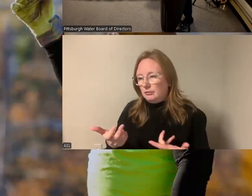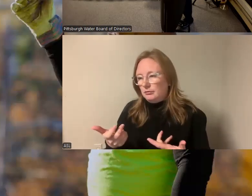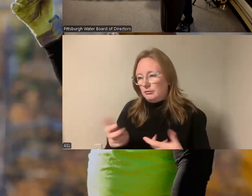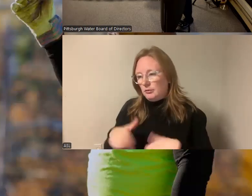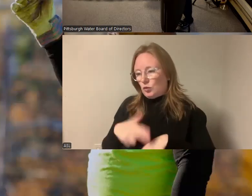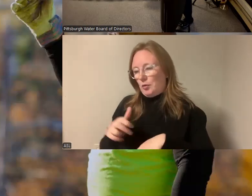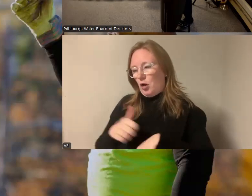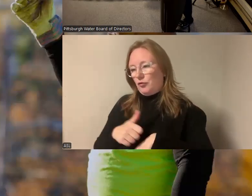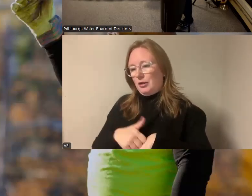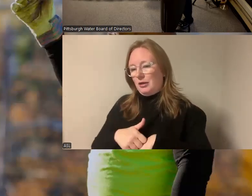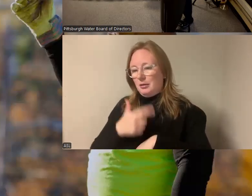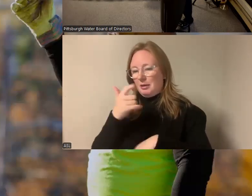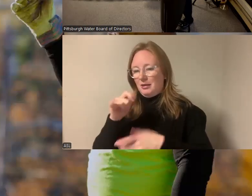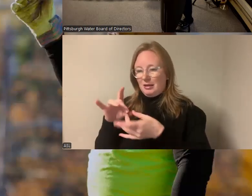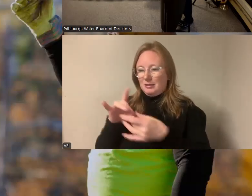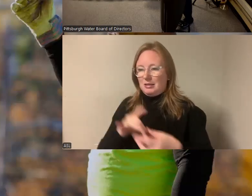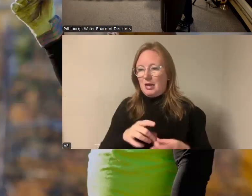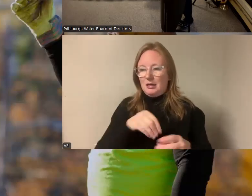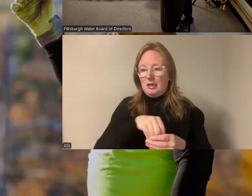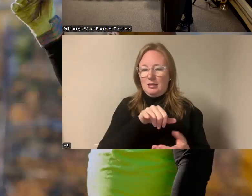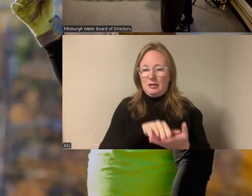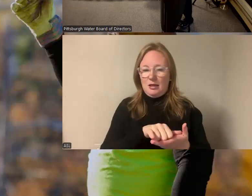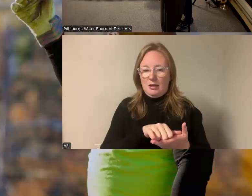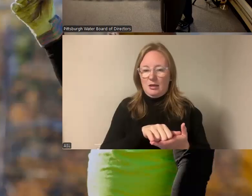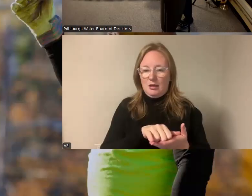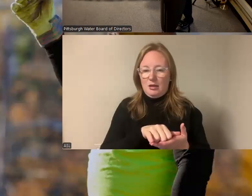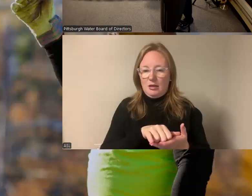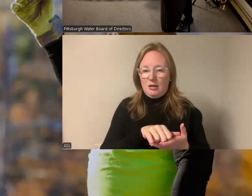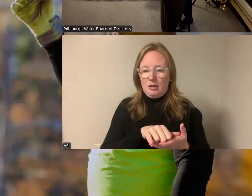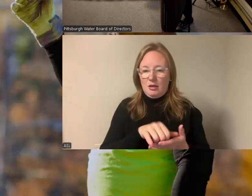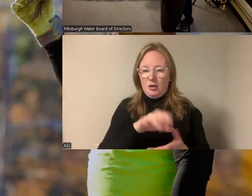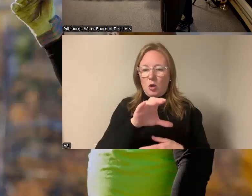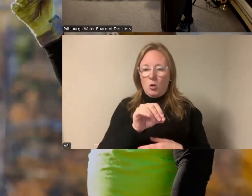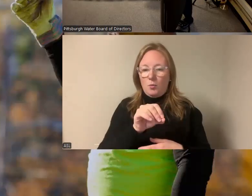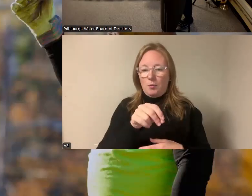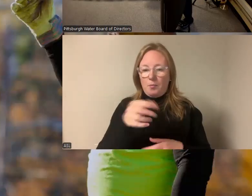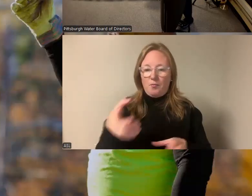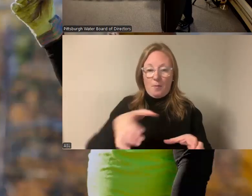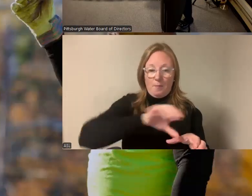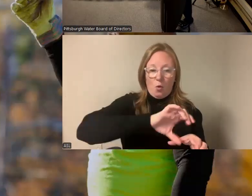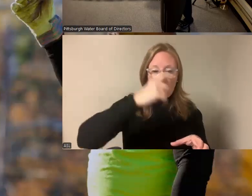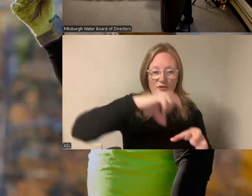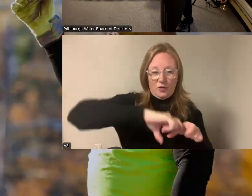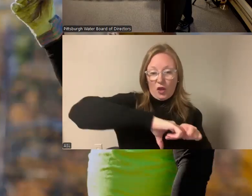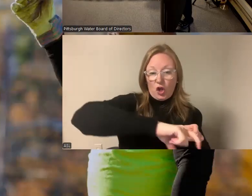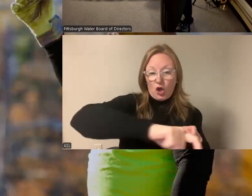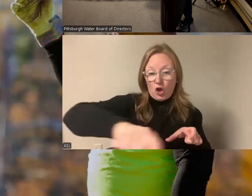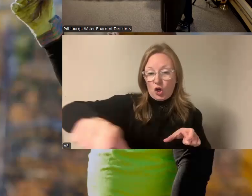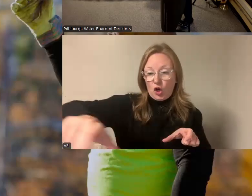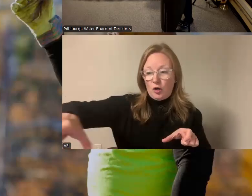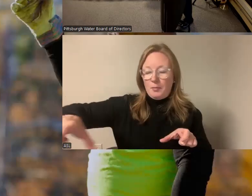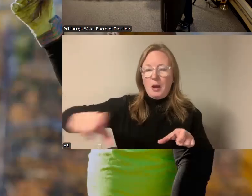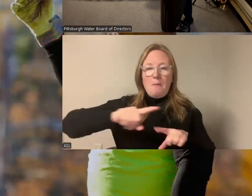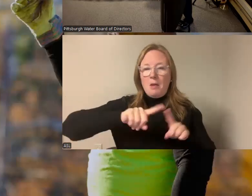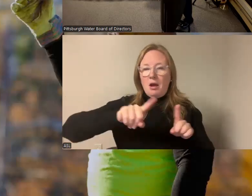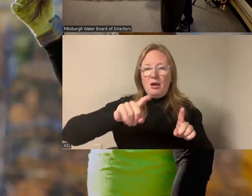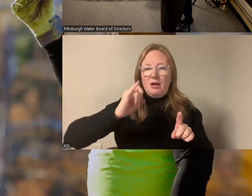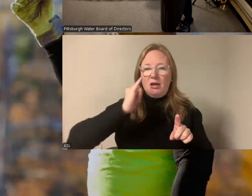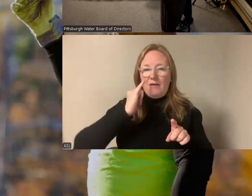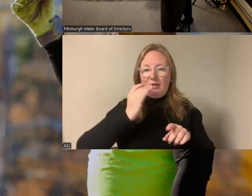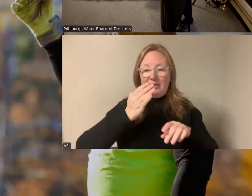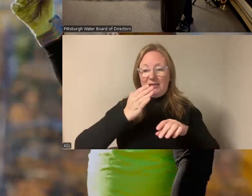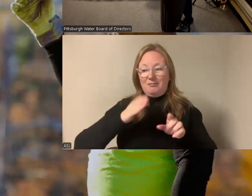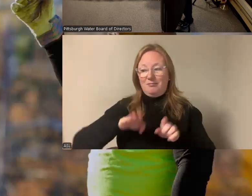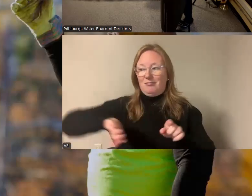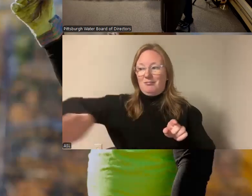when it's tied into the pours for the street curb as well as the sidewalk. If it goes beyond the actual right of way, then